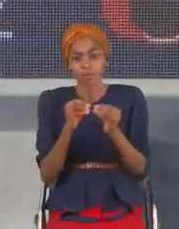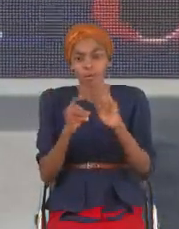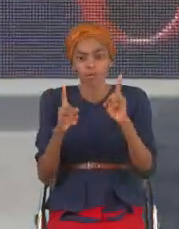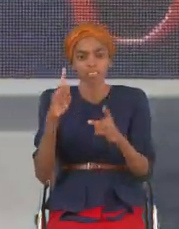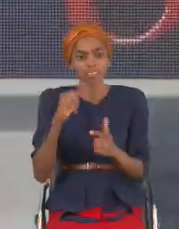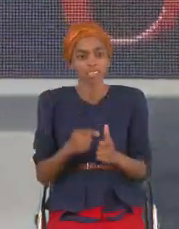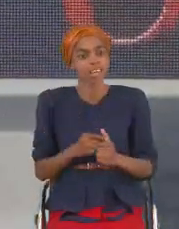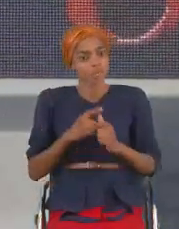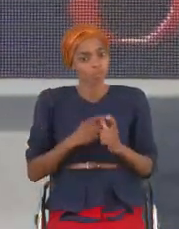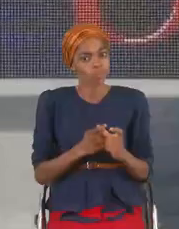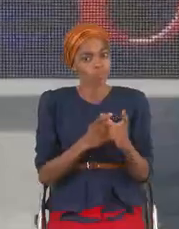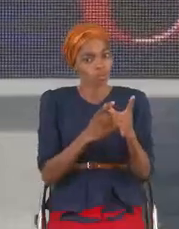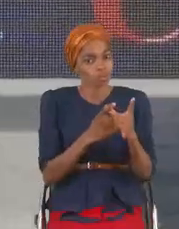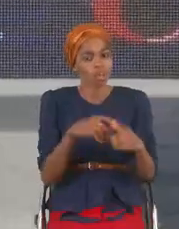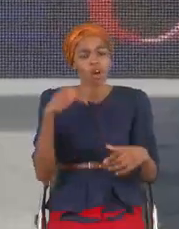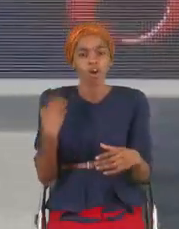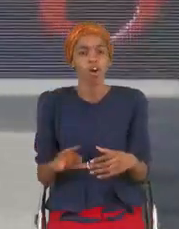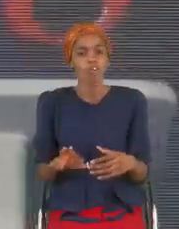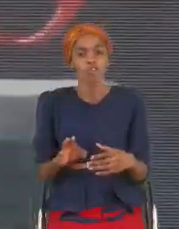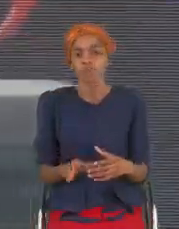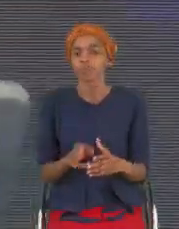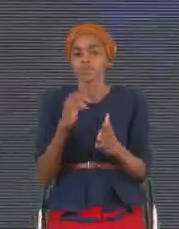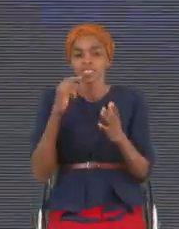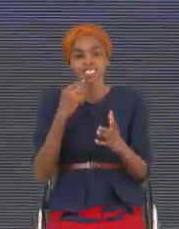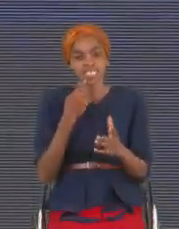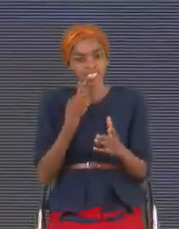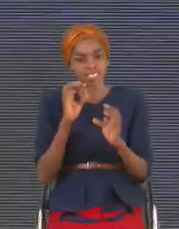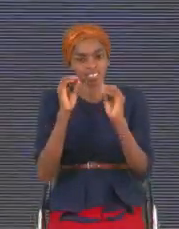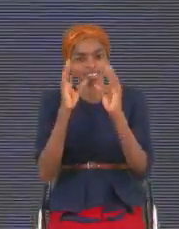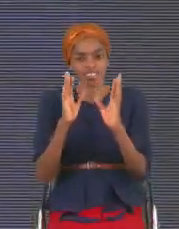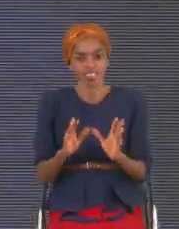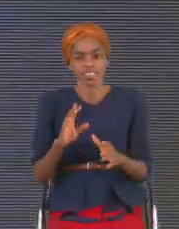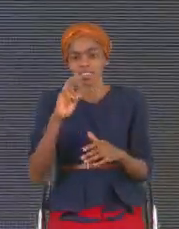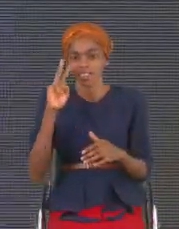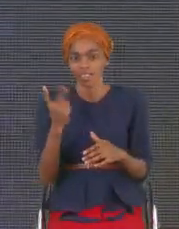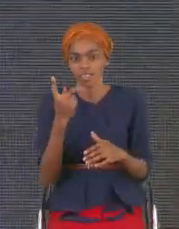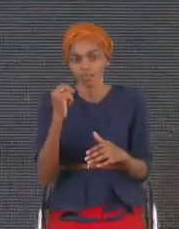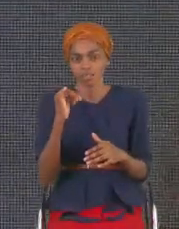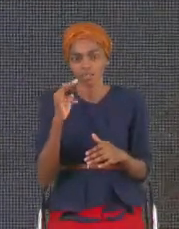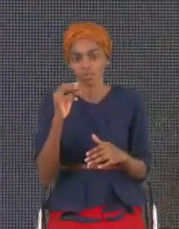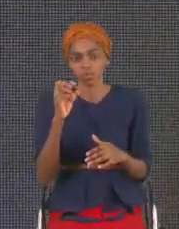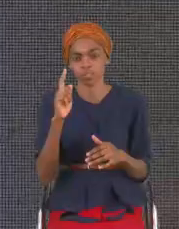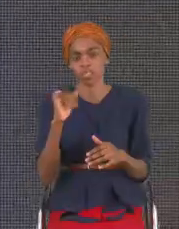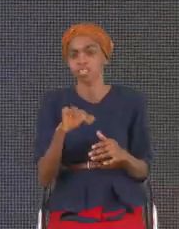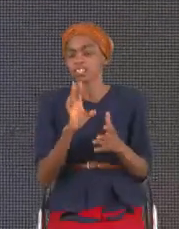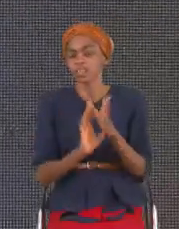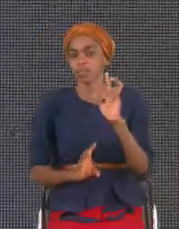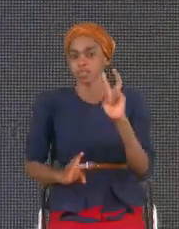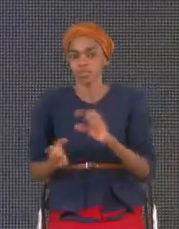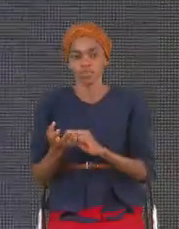of diligent teachers. Look at 2 Timothy chapter 2, reading from verse 1.